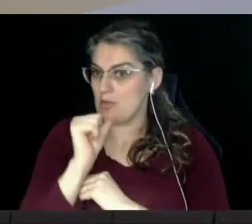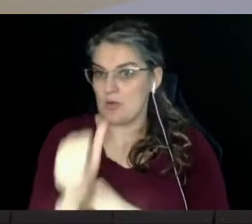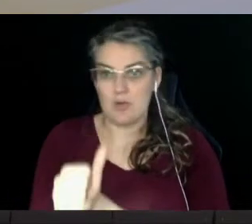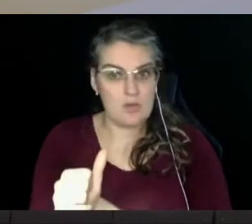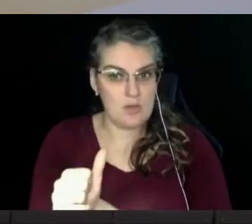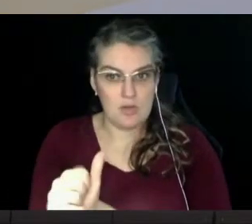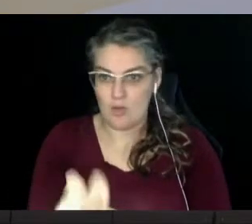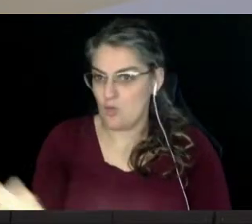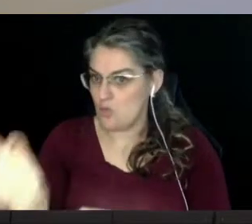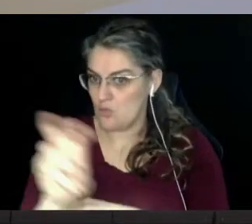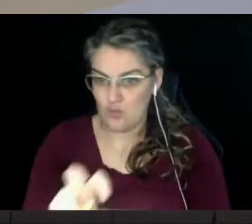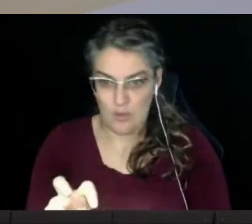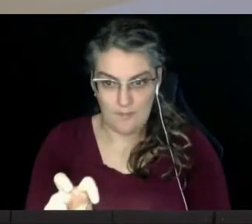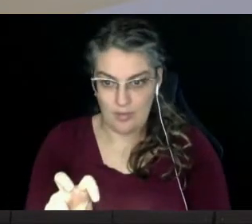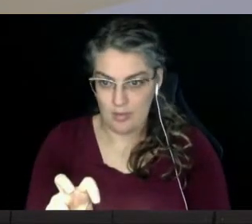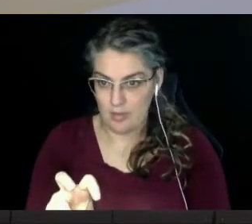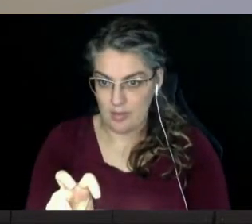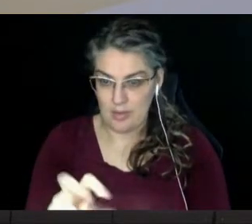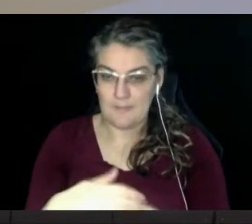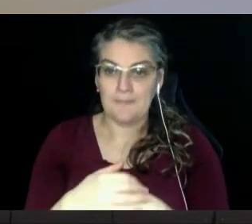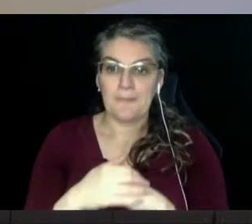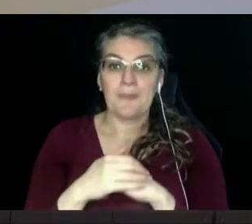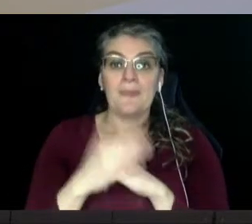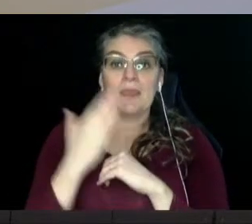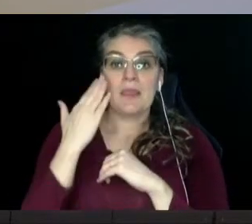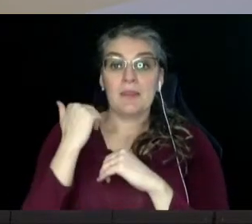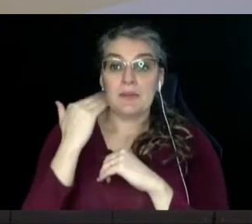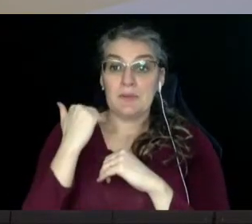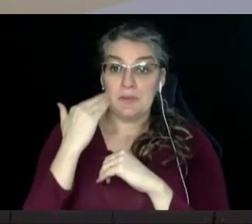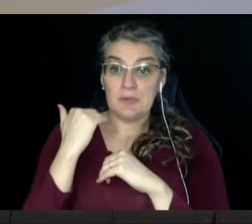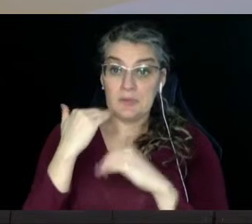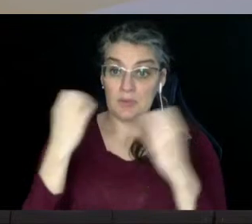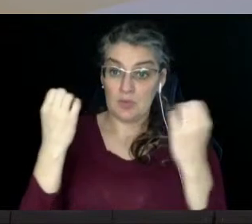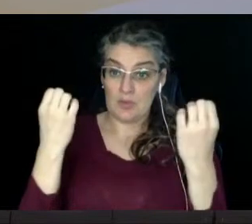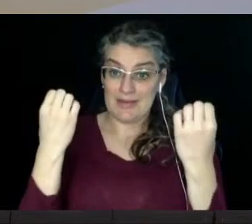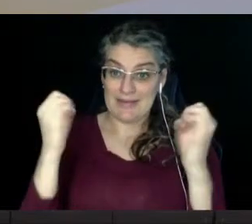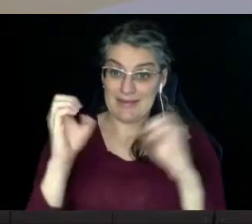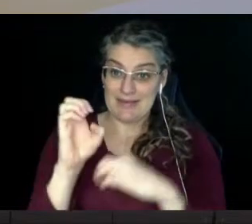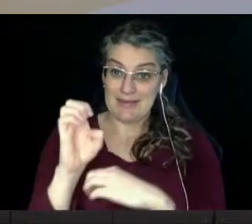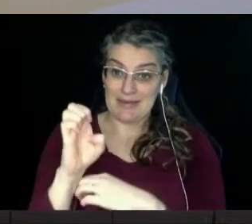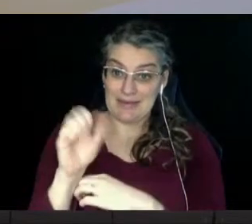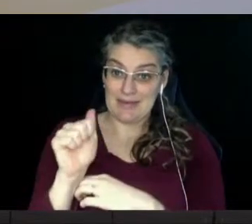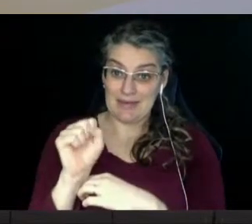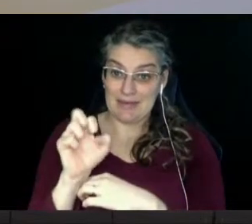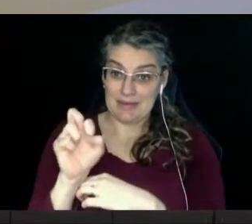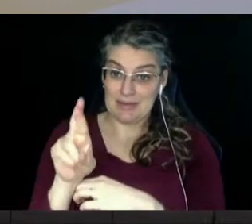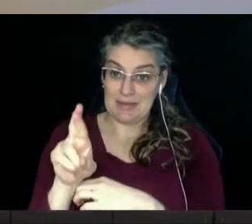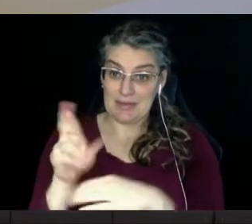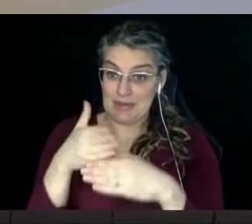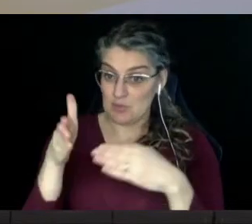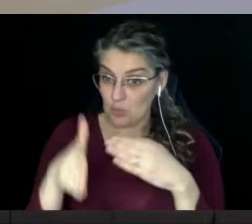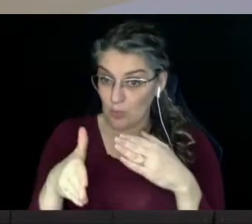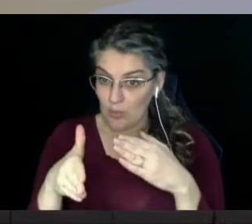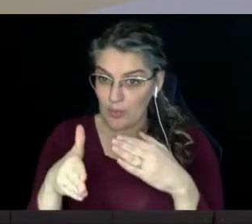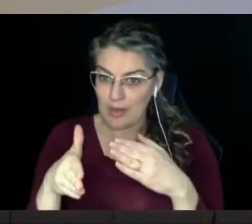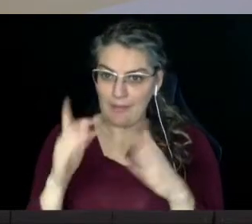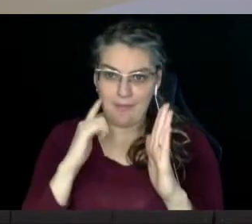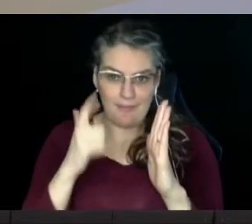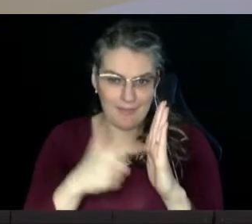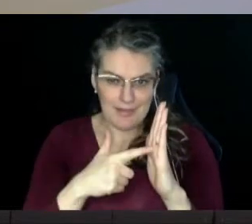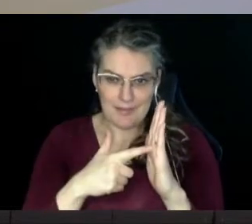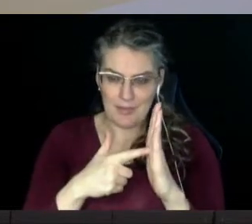I was reminded over the Easter weekend how different our COVID-19 situation is in PEI compared to many other provinces and